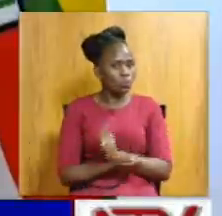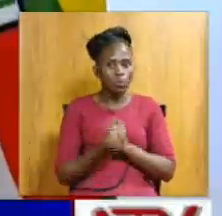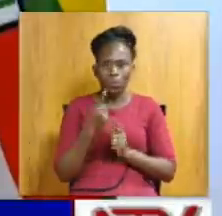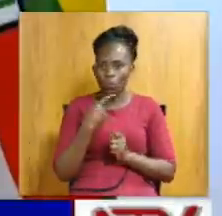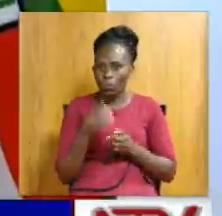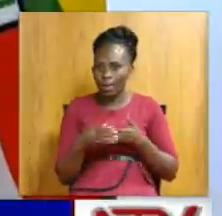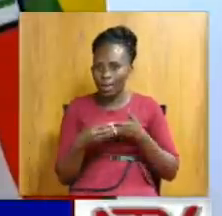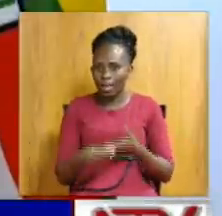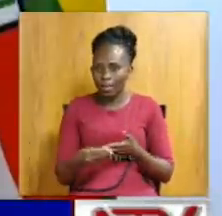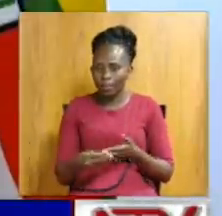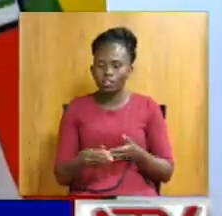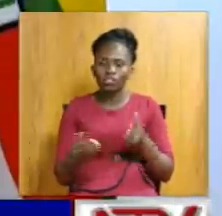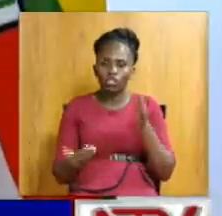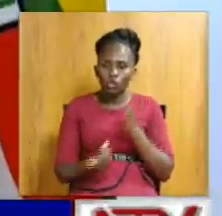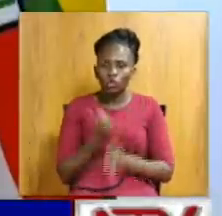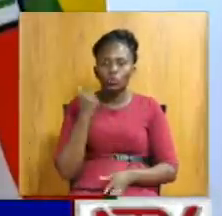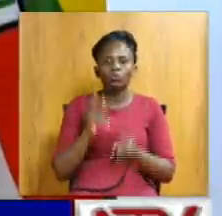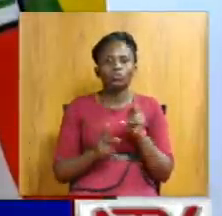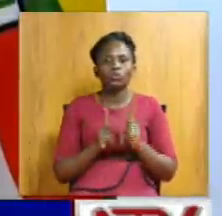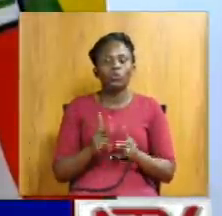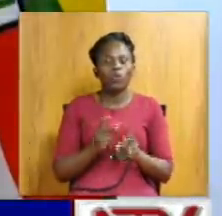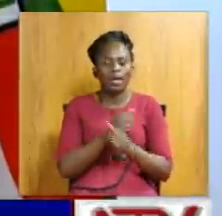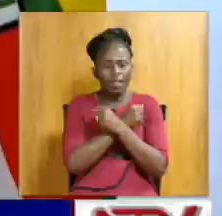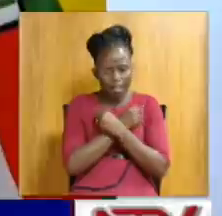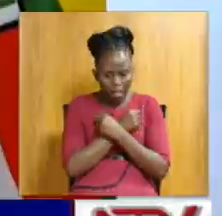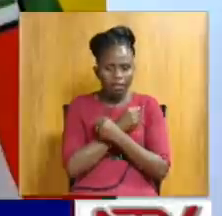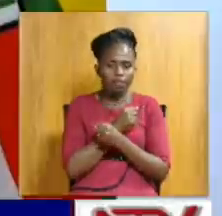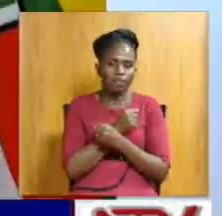new actors, patriots,